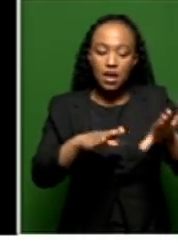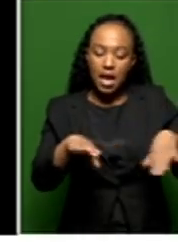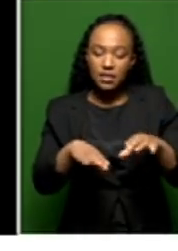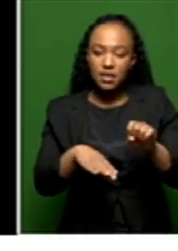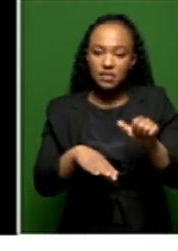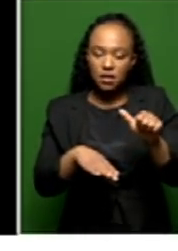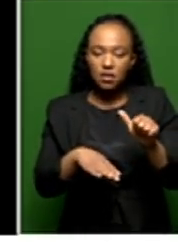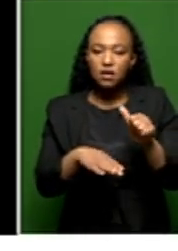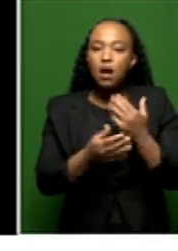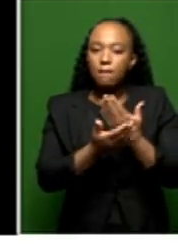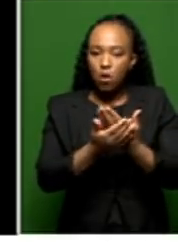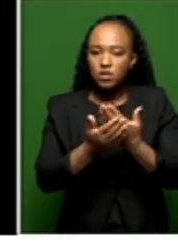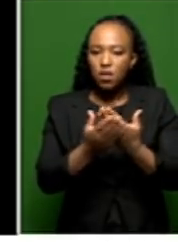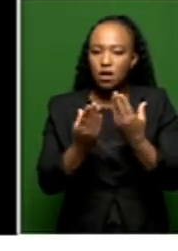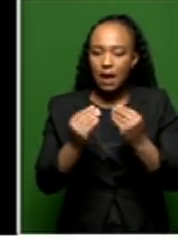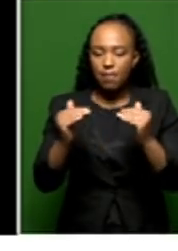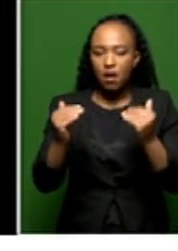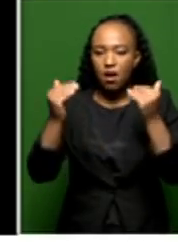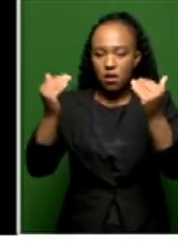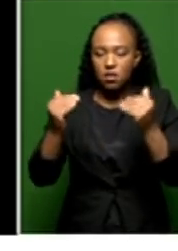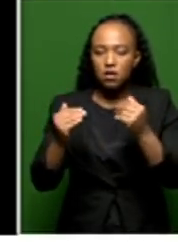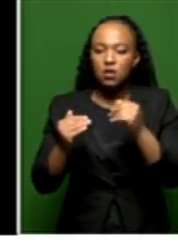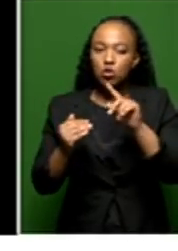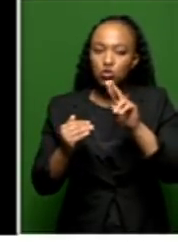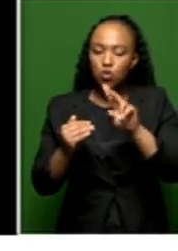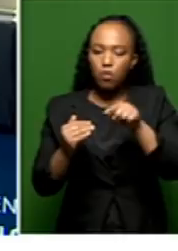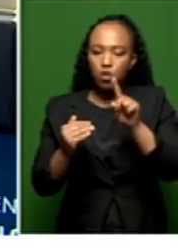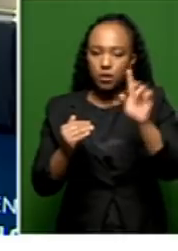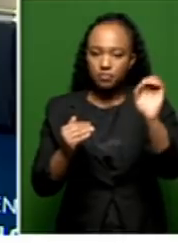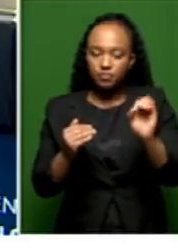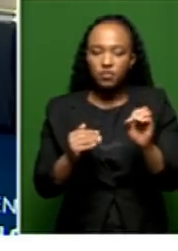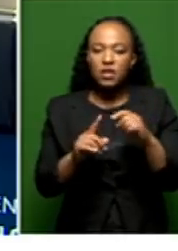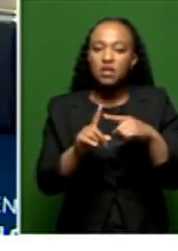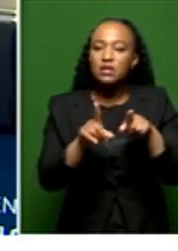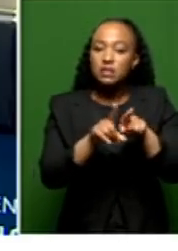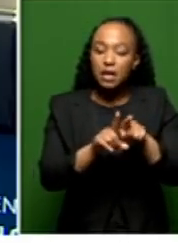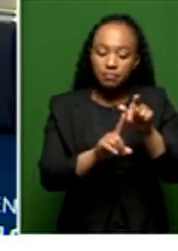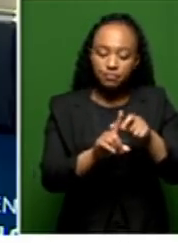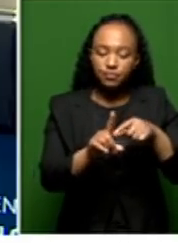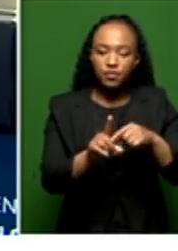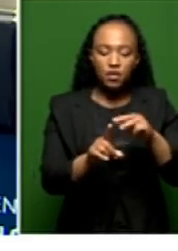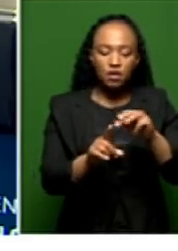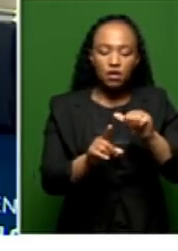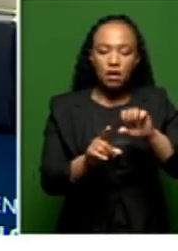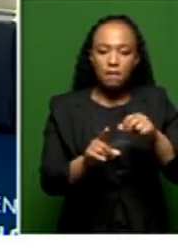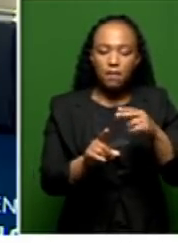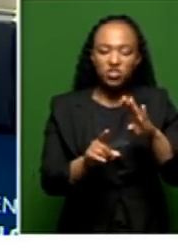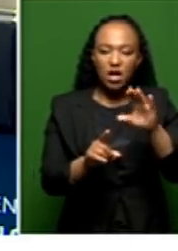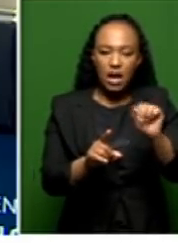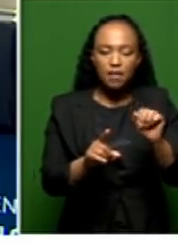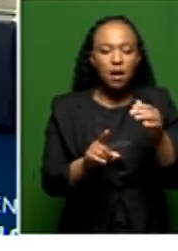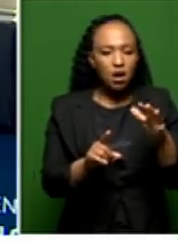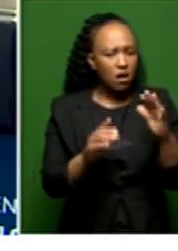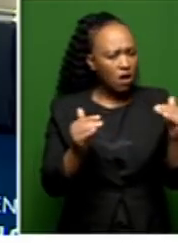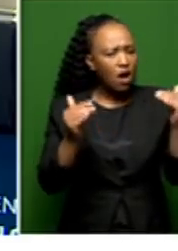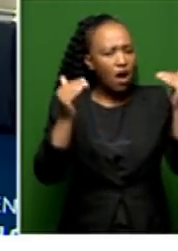it to be slightly higher than the 2.1%. Yeah, and Herbert Mashaba was very optimistic about Joburg, saying their predictions are higher than